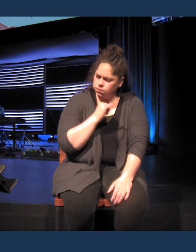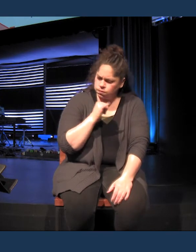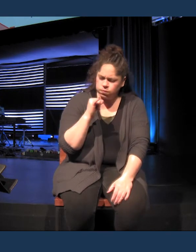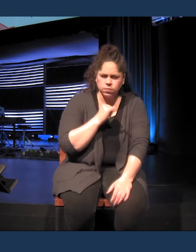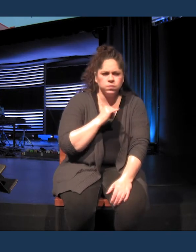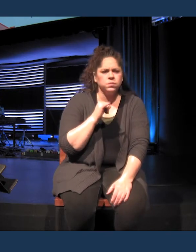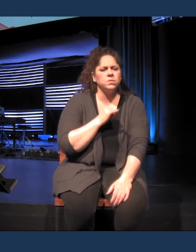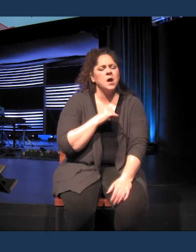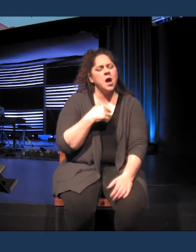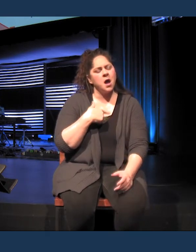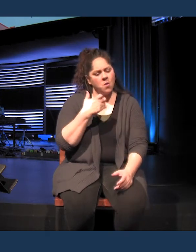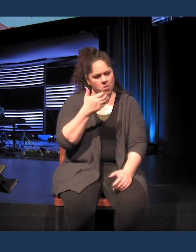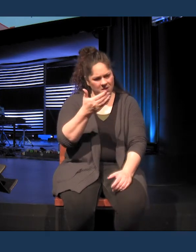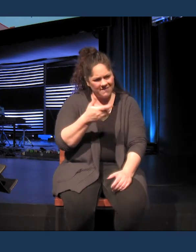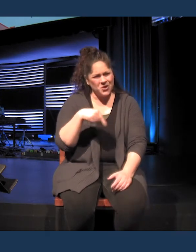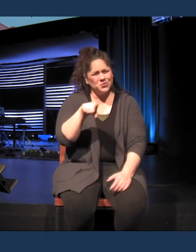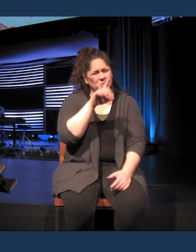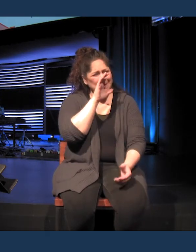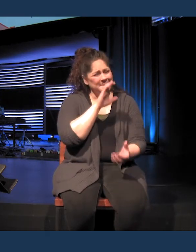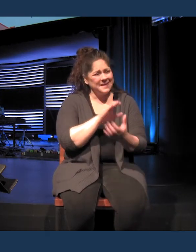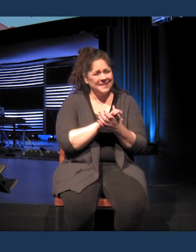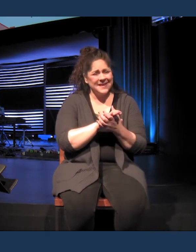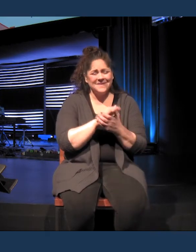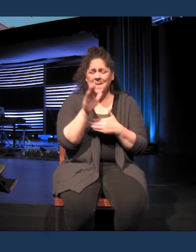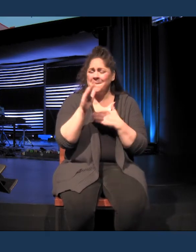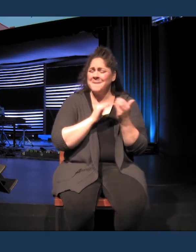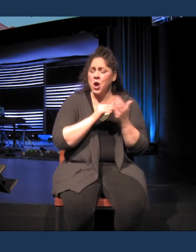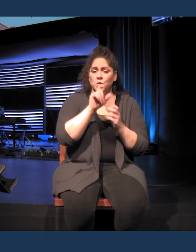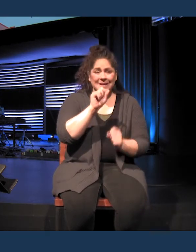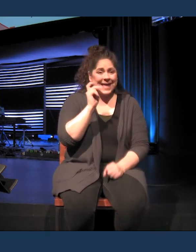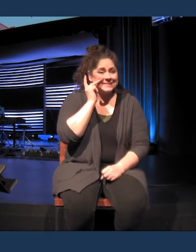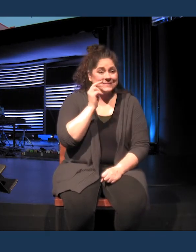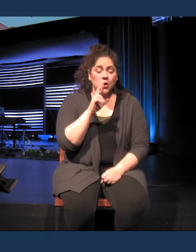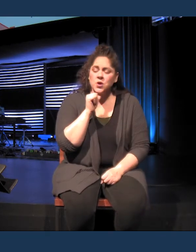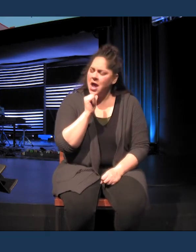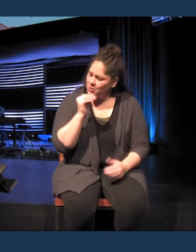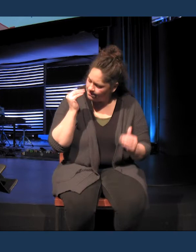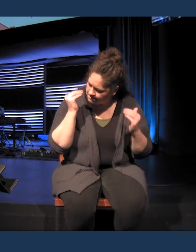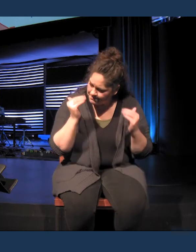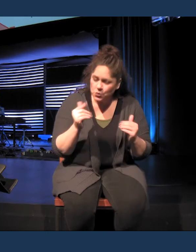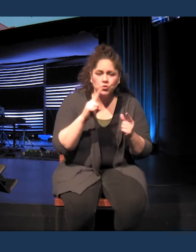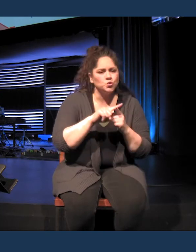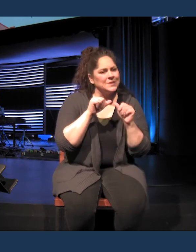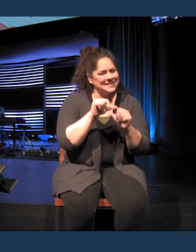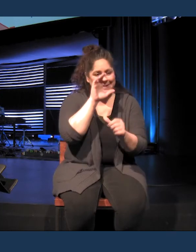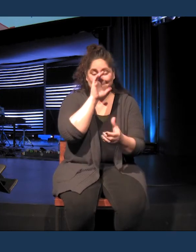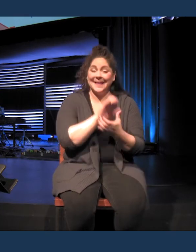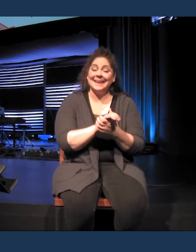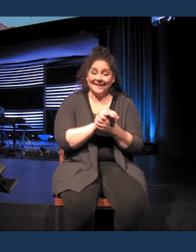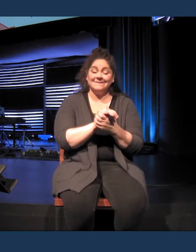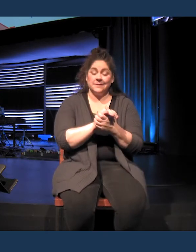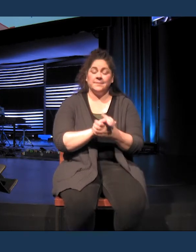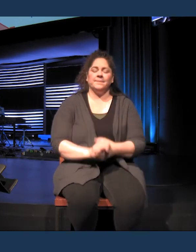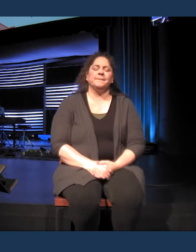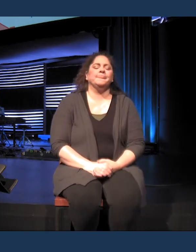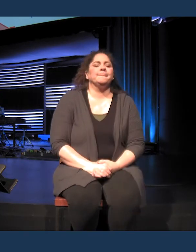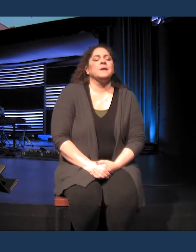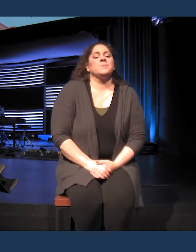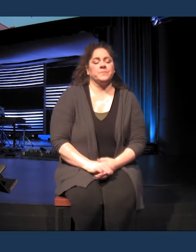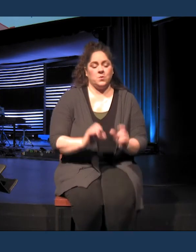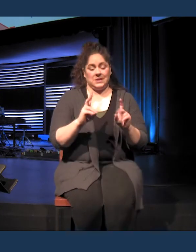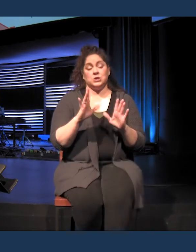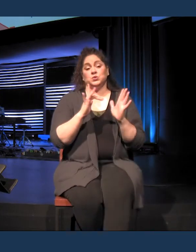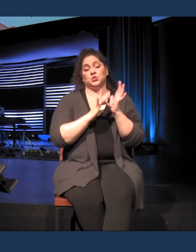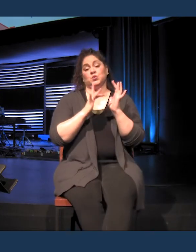Amen. I invite you to believe even when you don't see. So, Jesus came, in this moment, Jesus came to